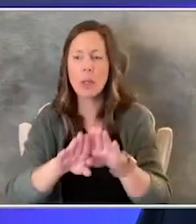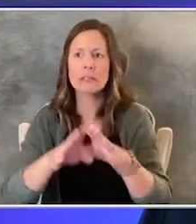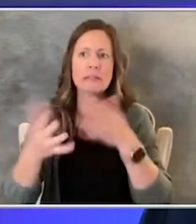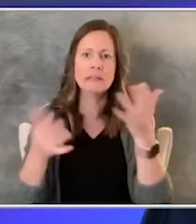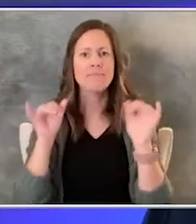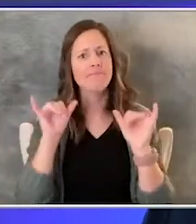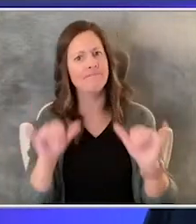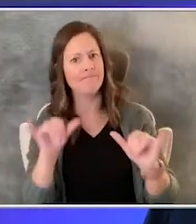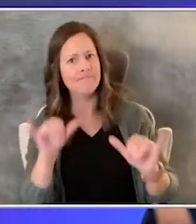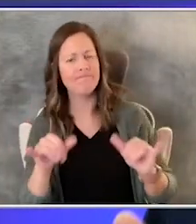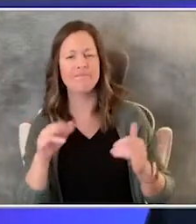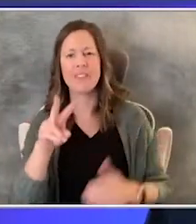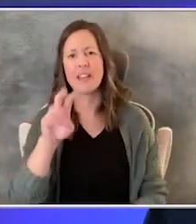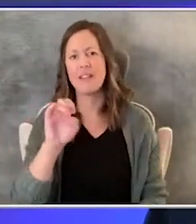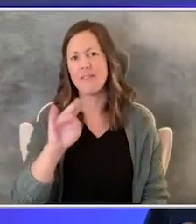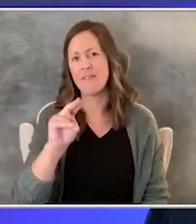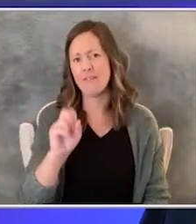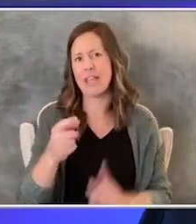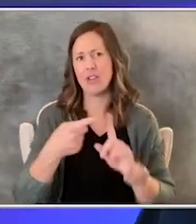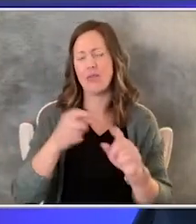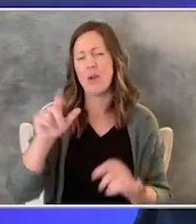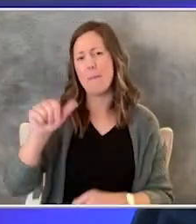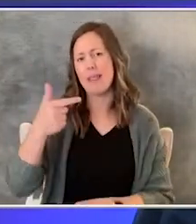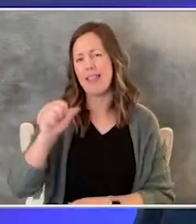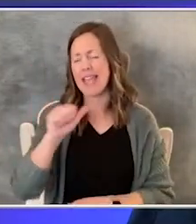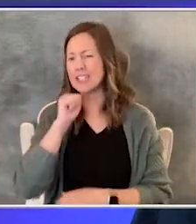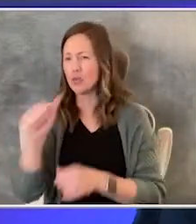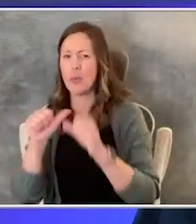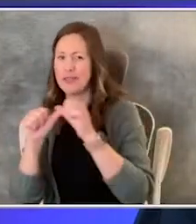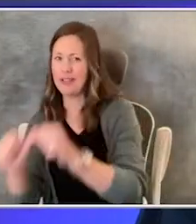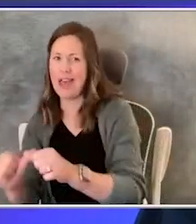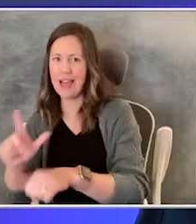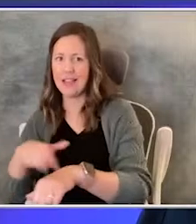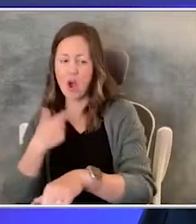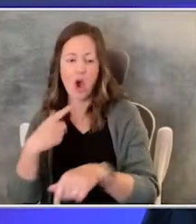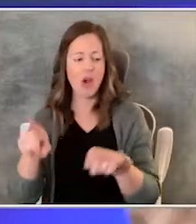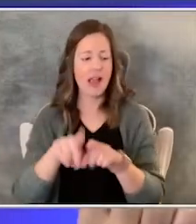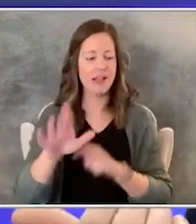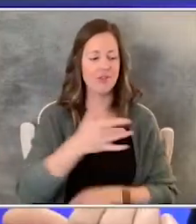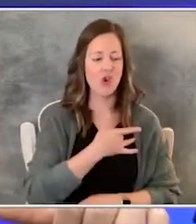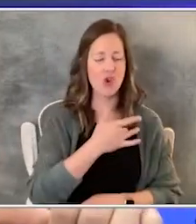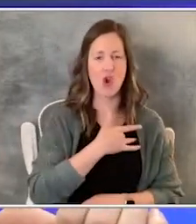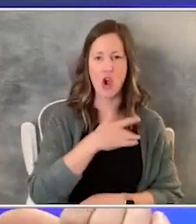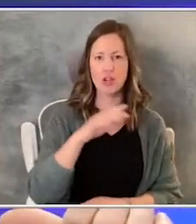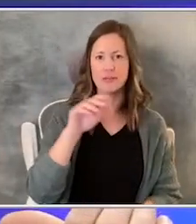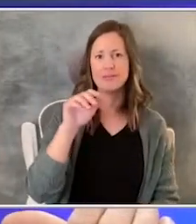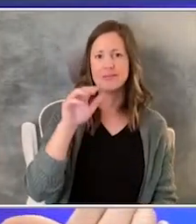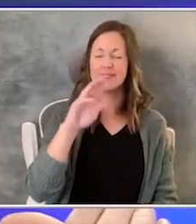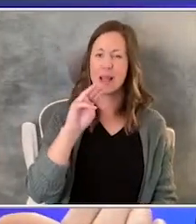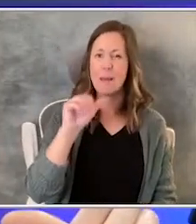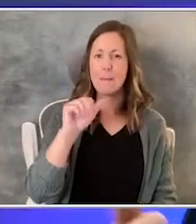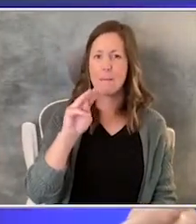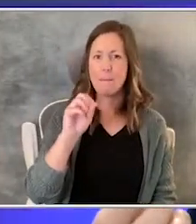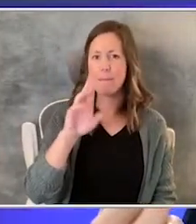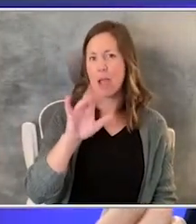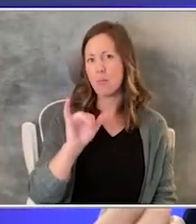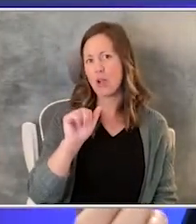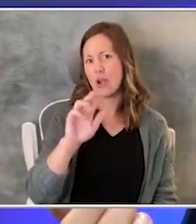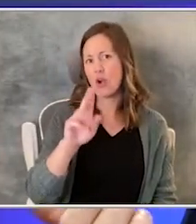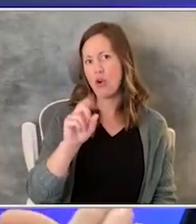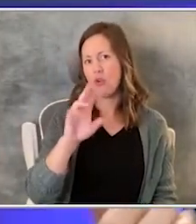It was about a week. A week? Yeah, Wow. We started walking the next